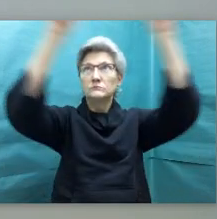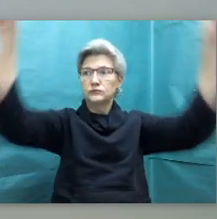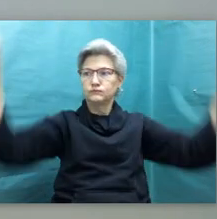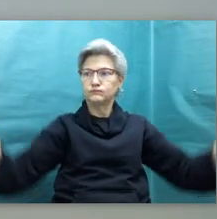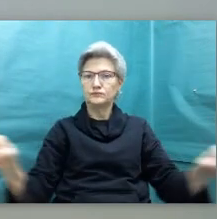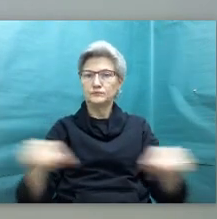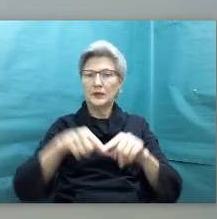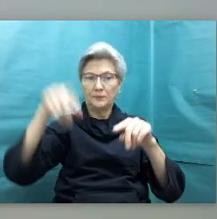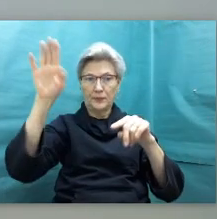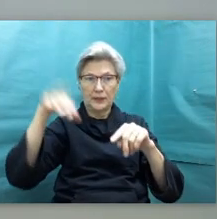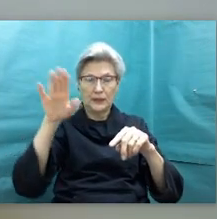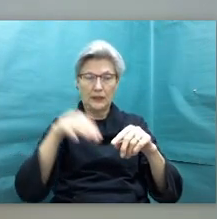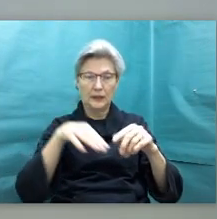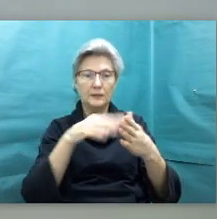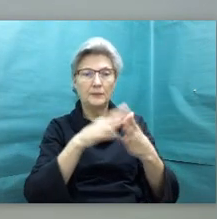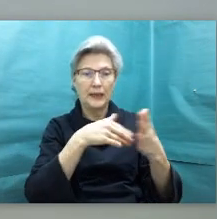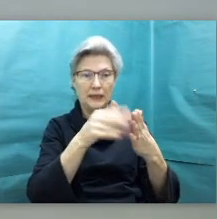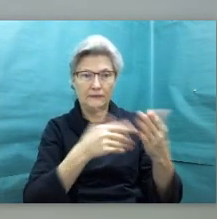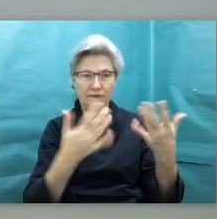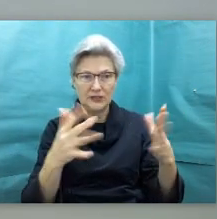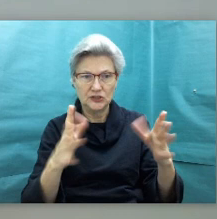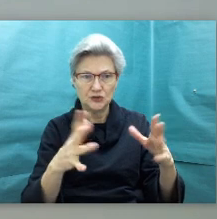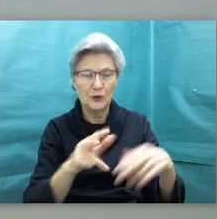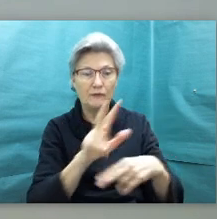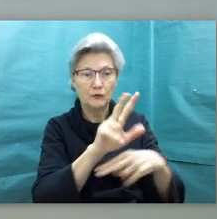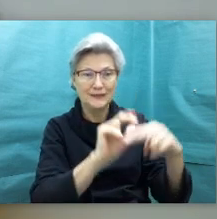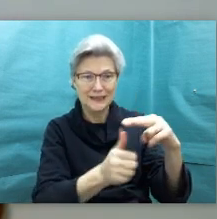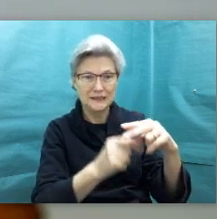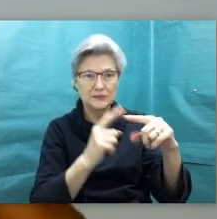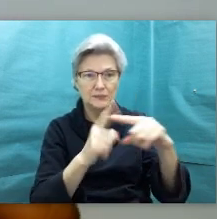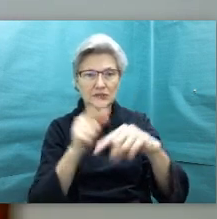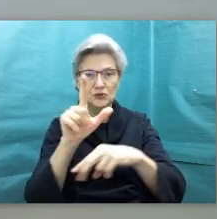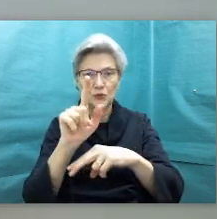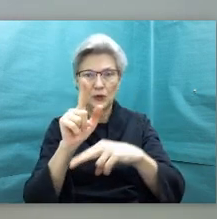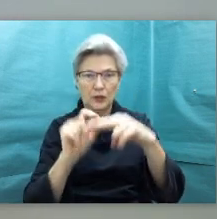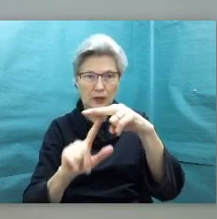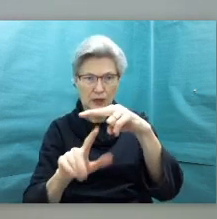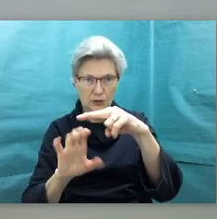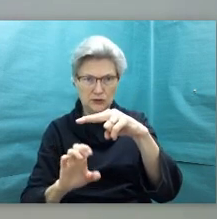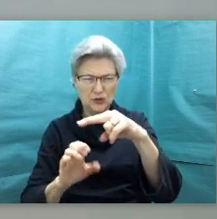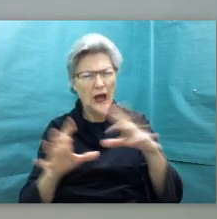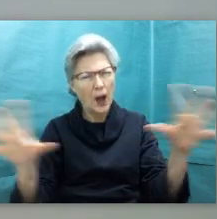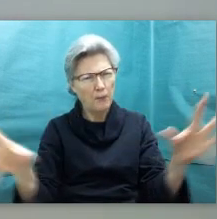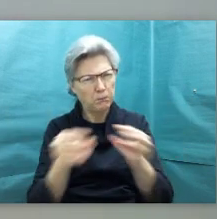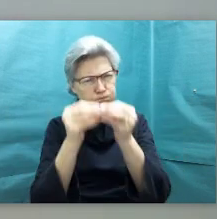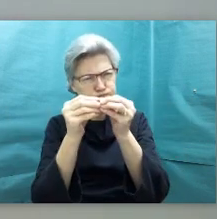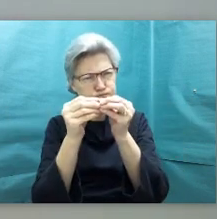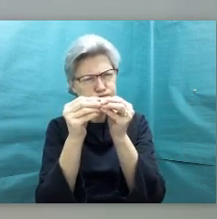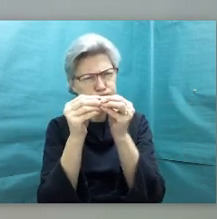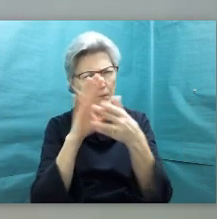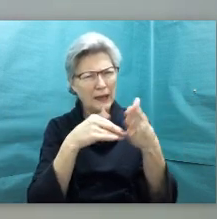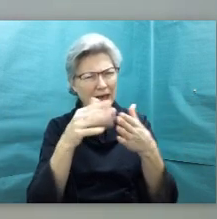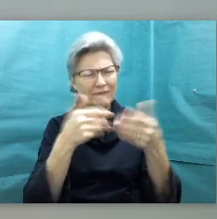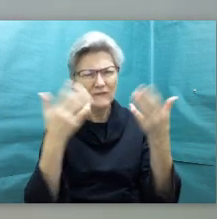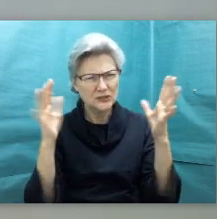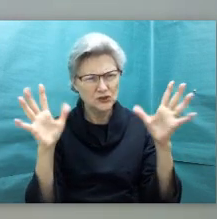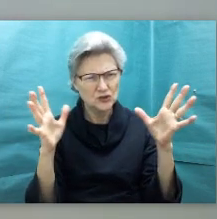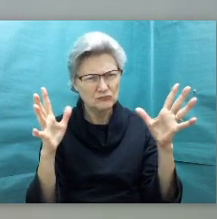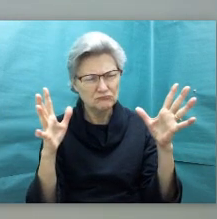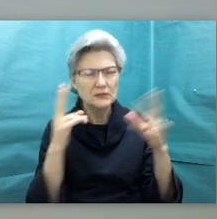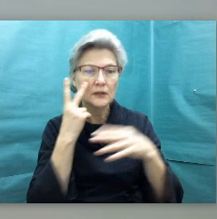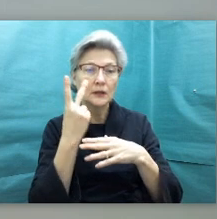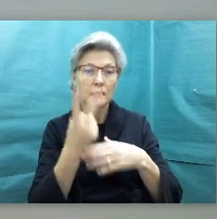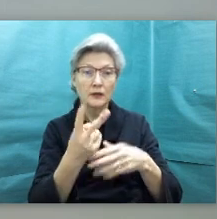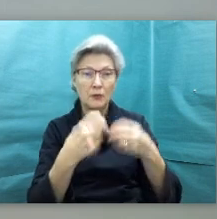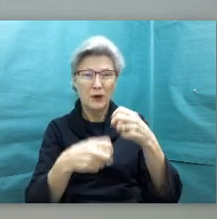what's the total amount of the mural that's been painted. And as I look at this problem, I'm not